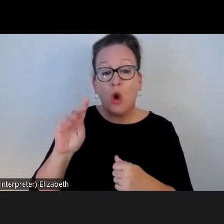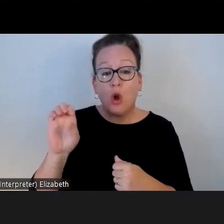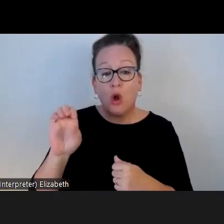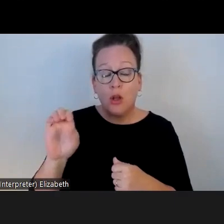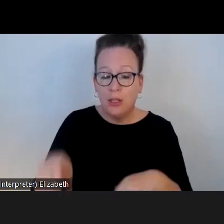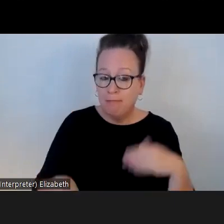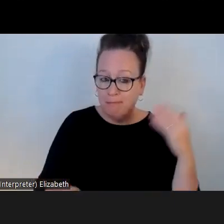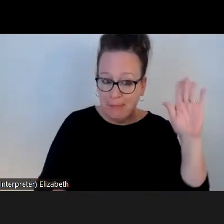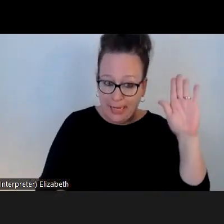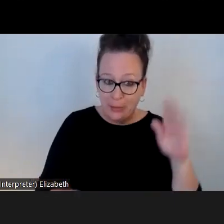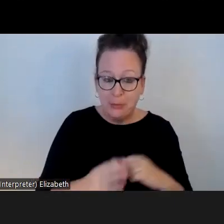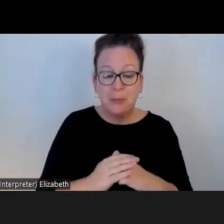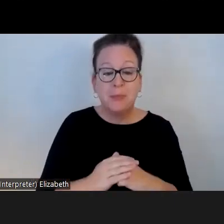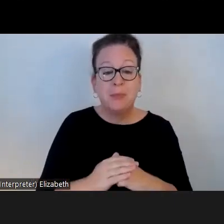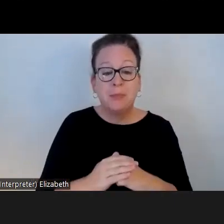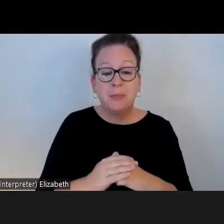Here.